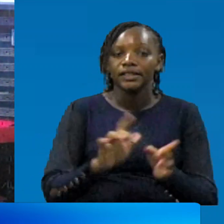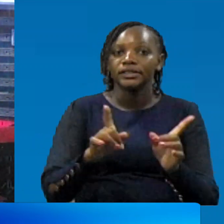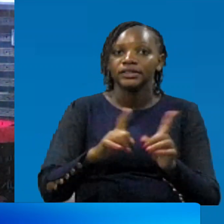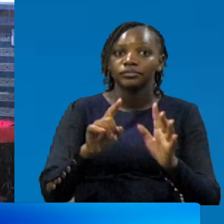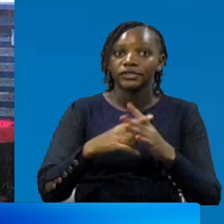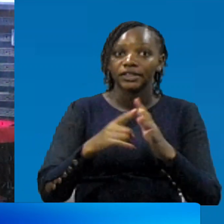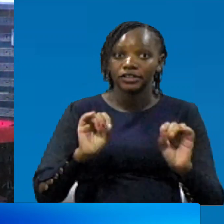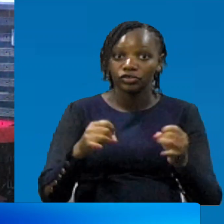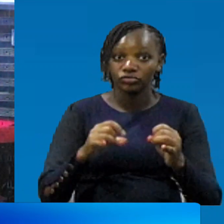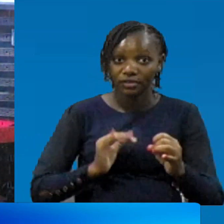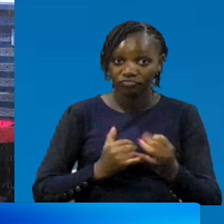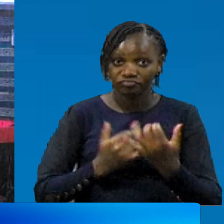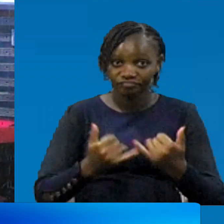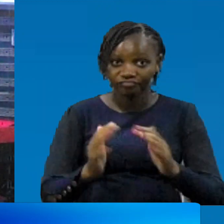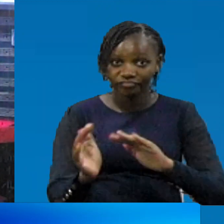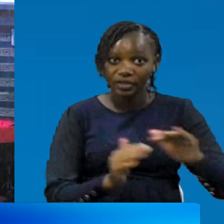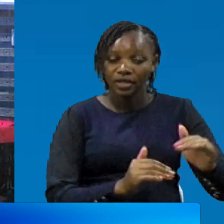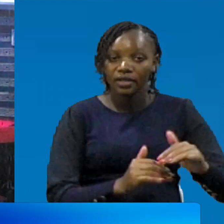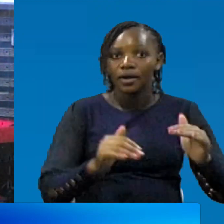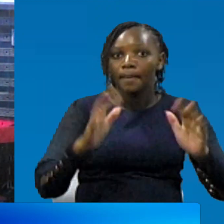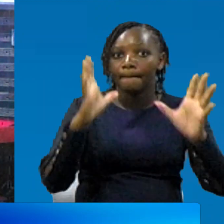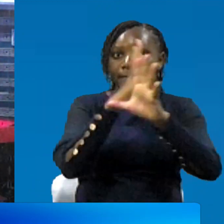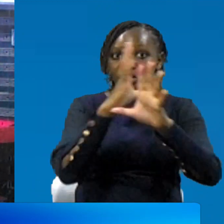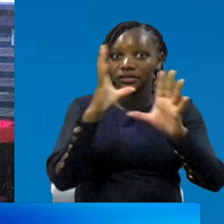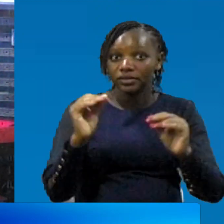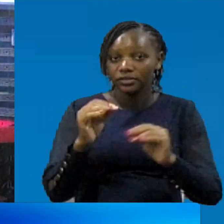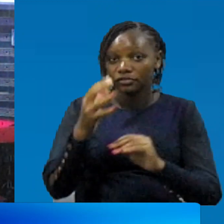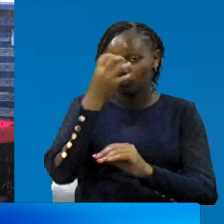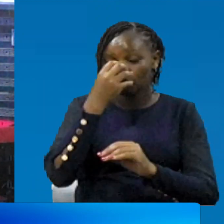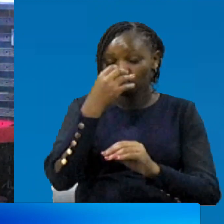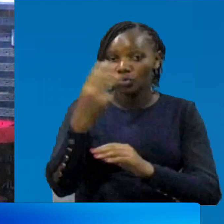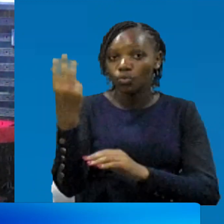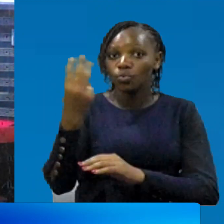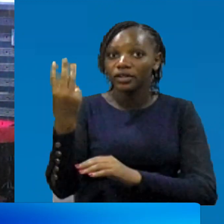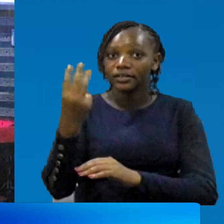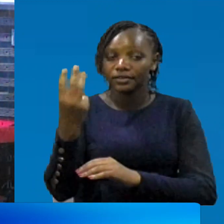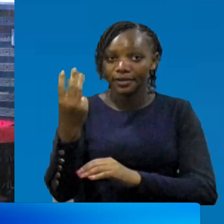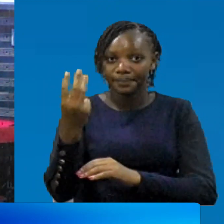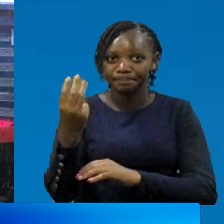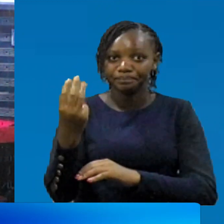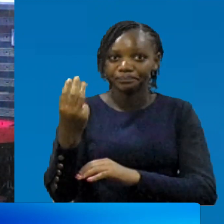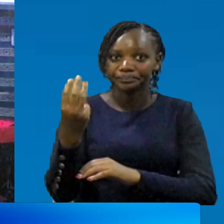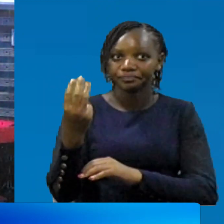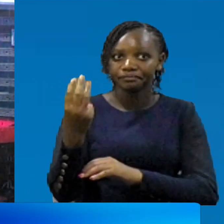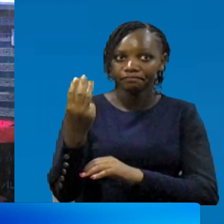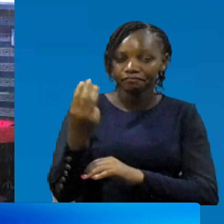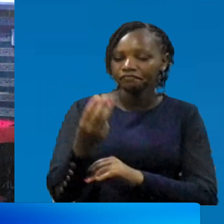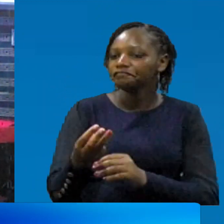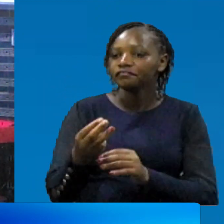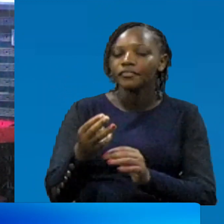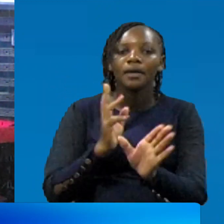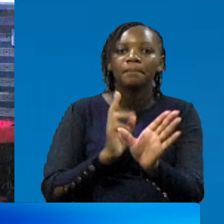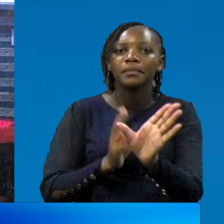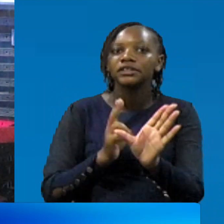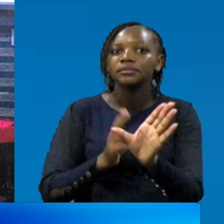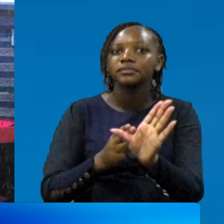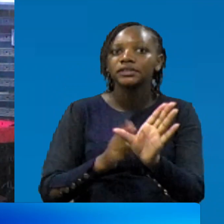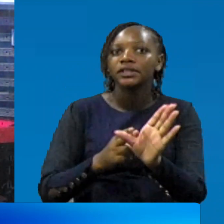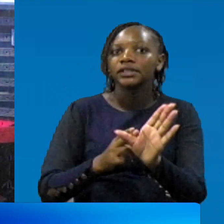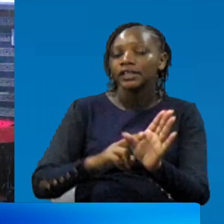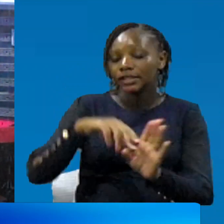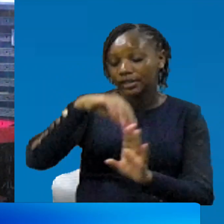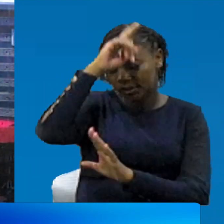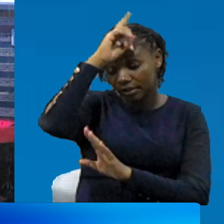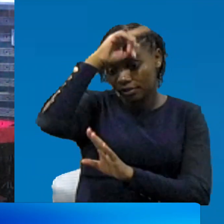our news, President Dr. William Ruto on Wednesday presided over the passing out parade of